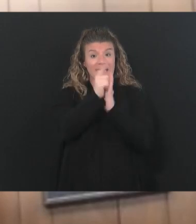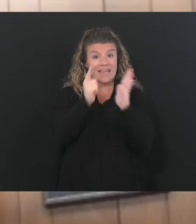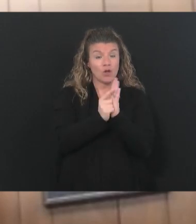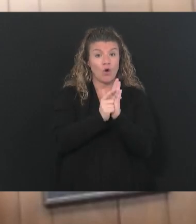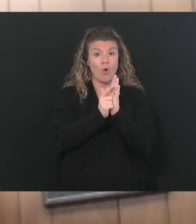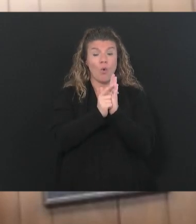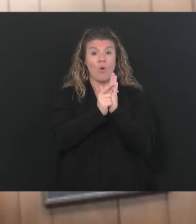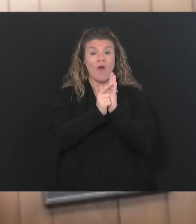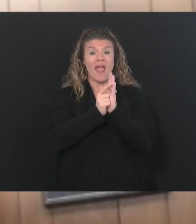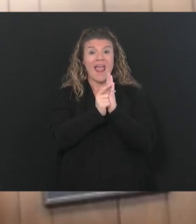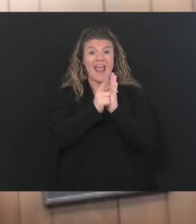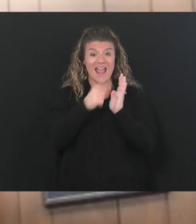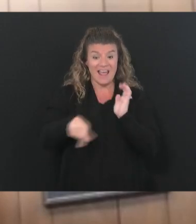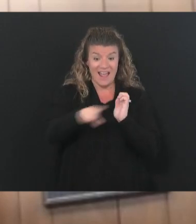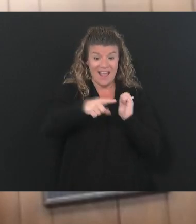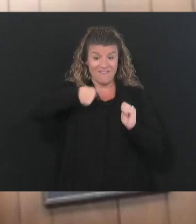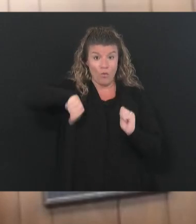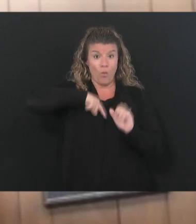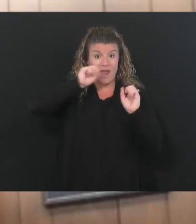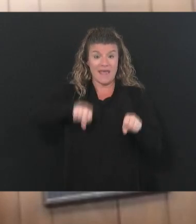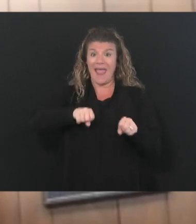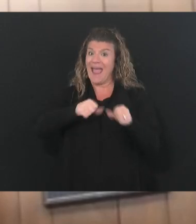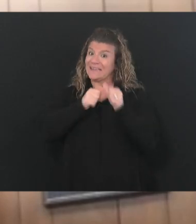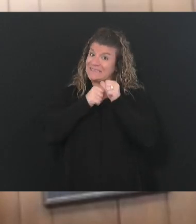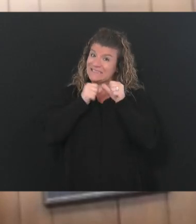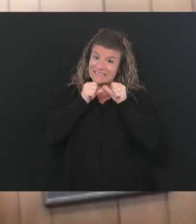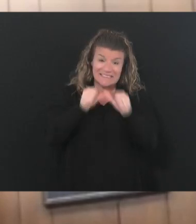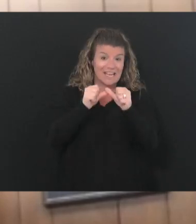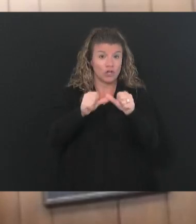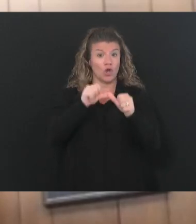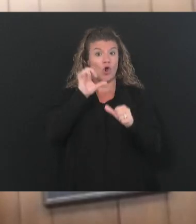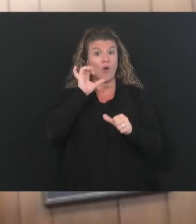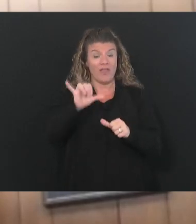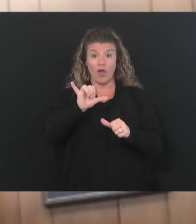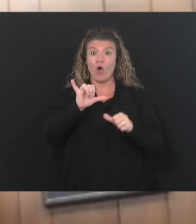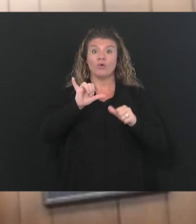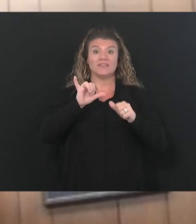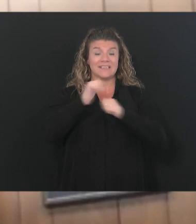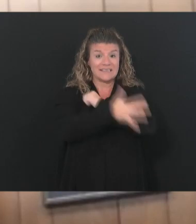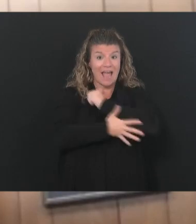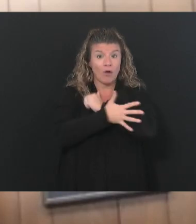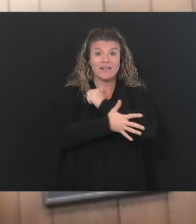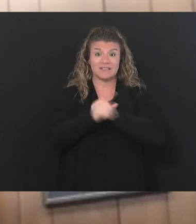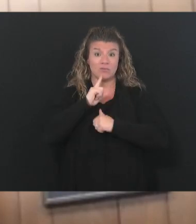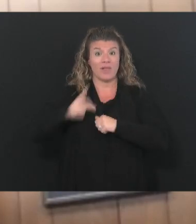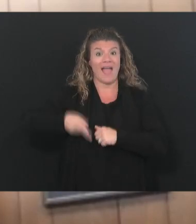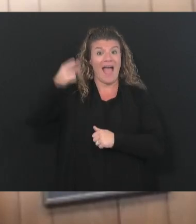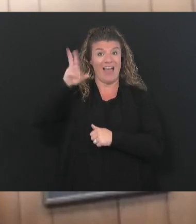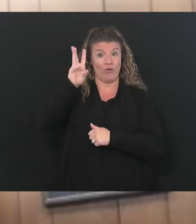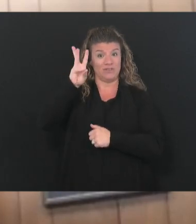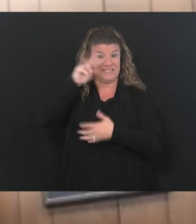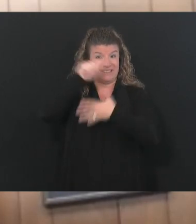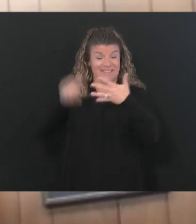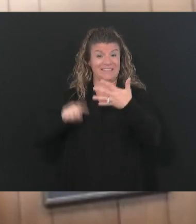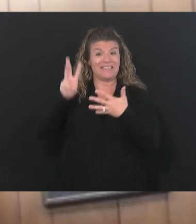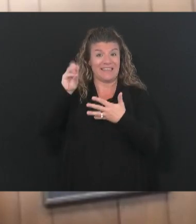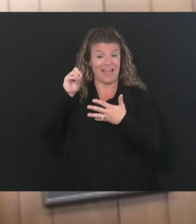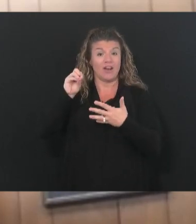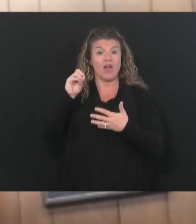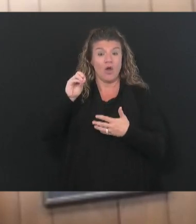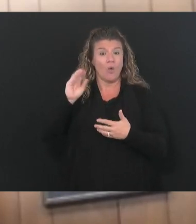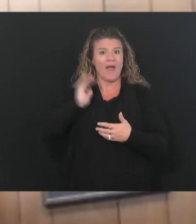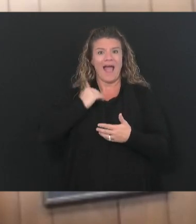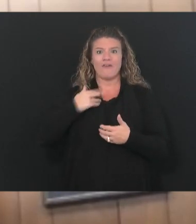can double down now, and we can double down in those counties of Kanawha, Monongalia, and Berkeley County, where we have our